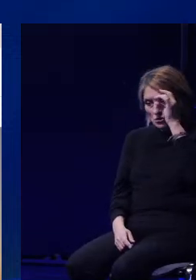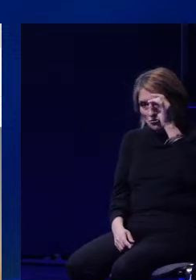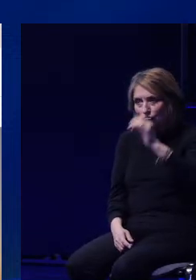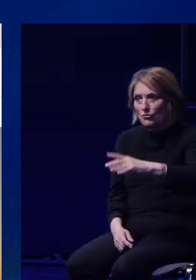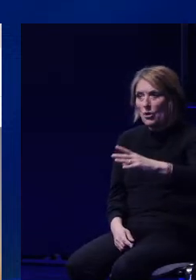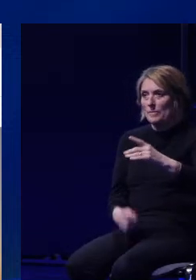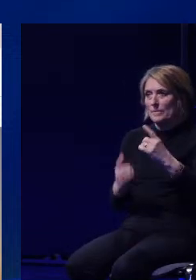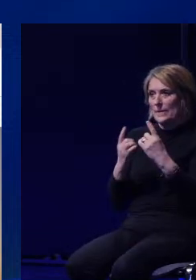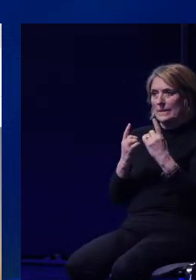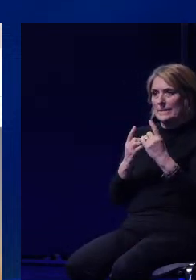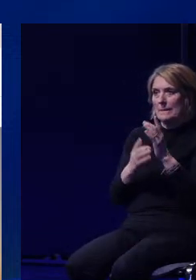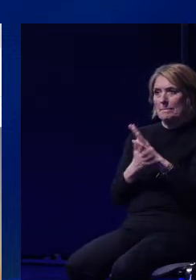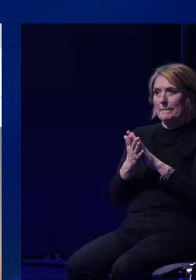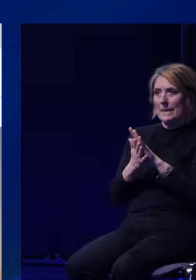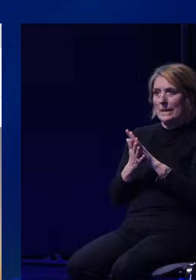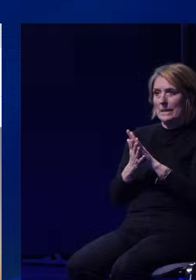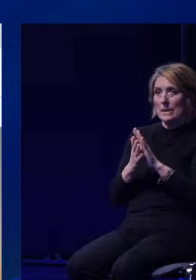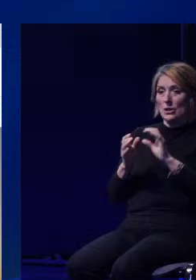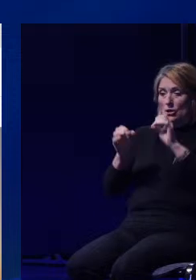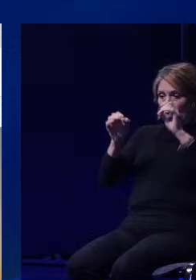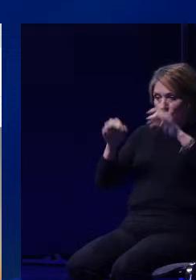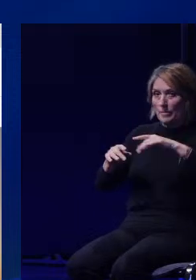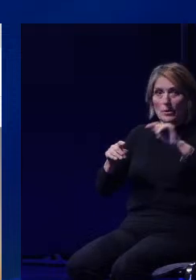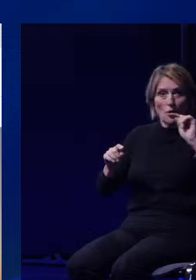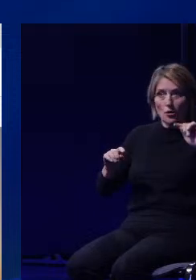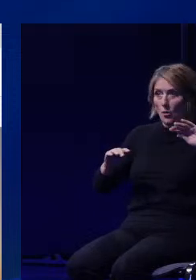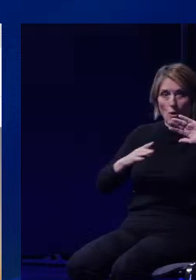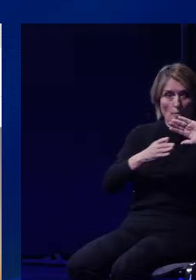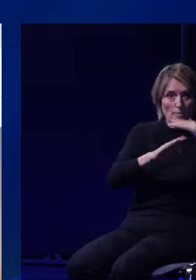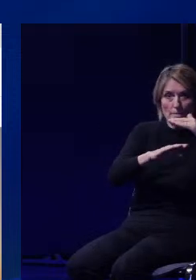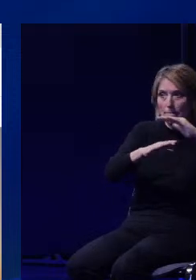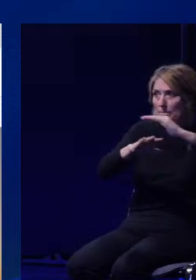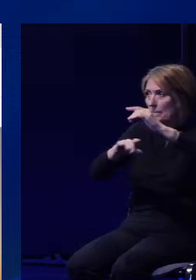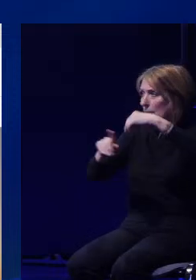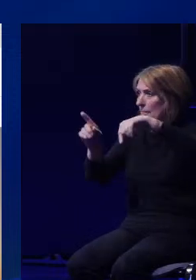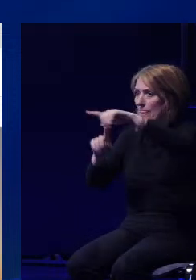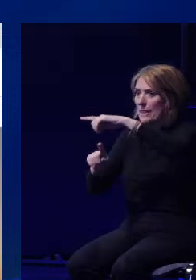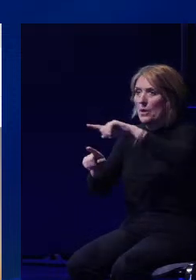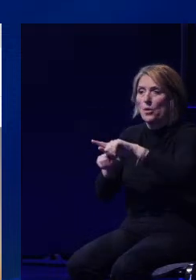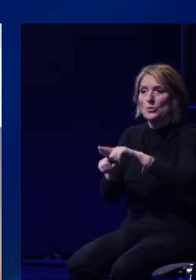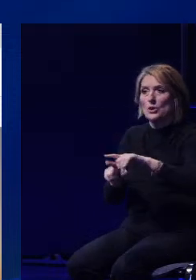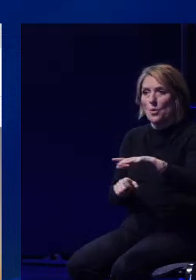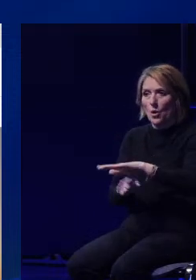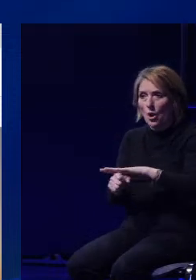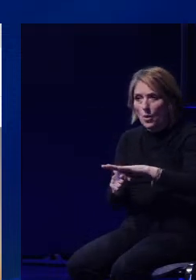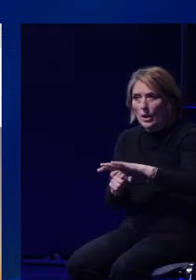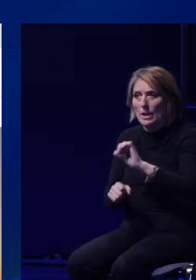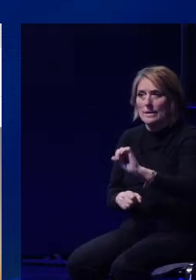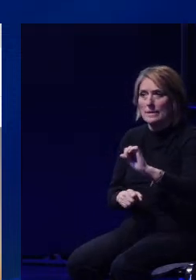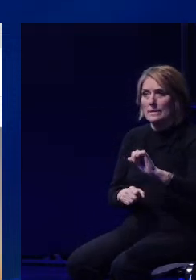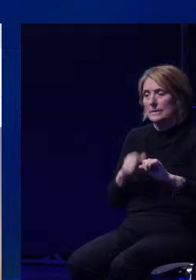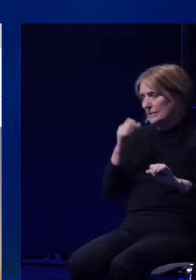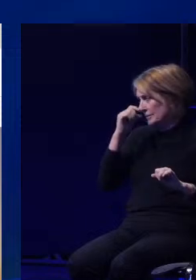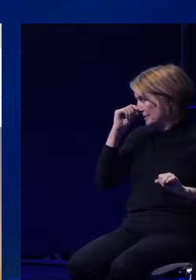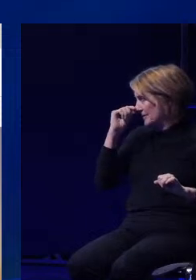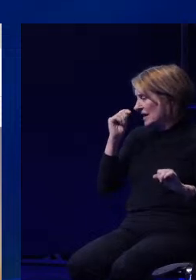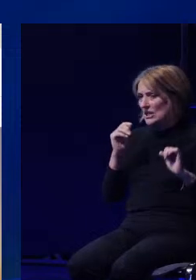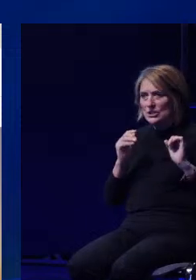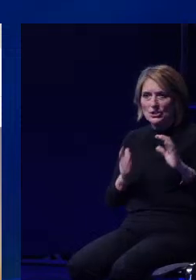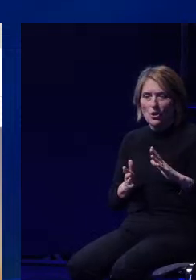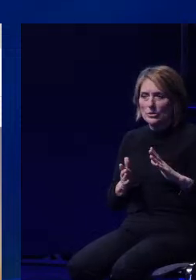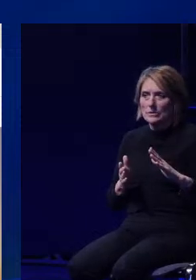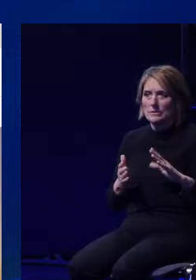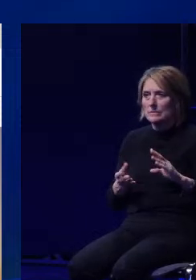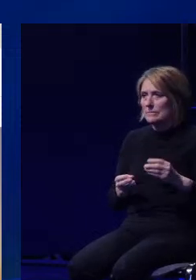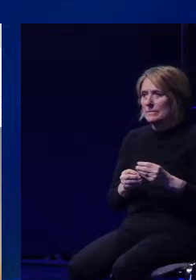in, it would drop in everywhere on all your local screens. It is also rendered locally. It's device side. It's not rendered in an expensive way up